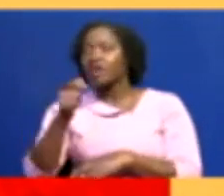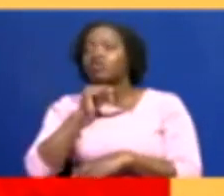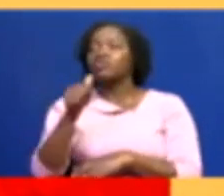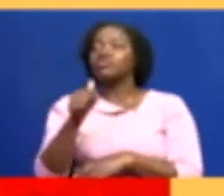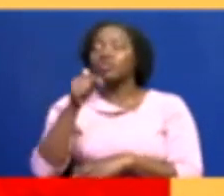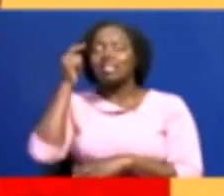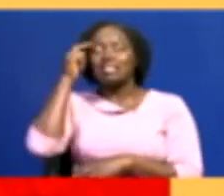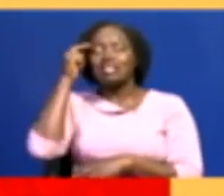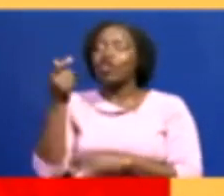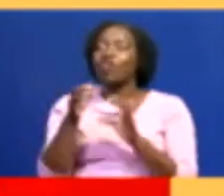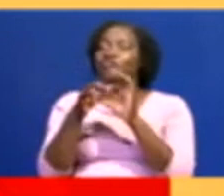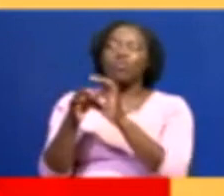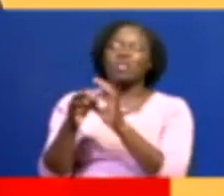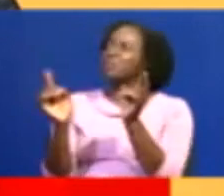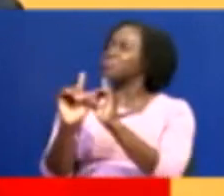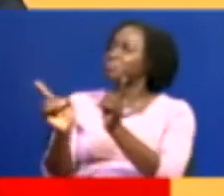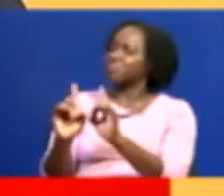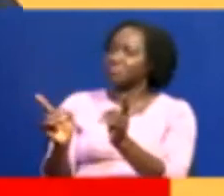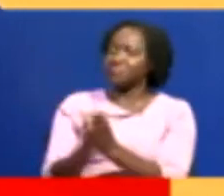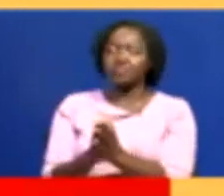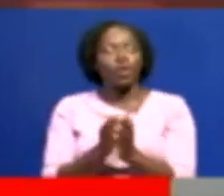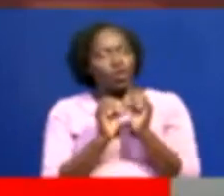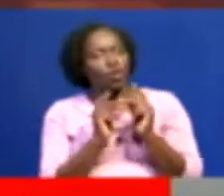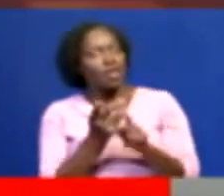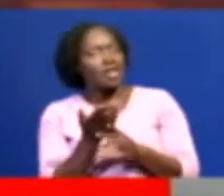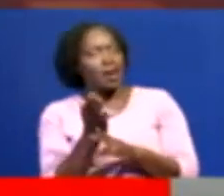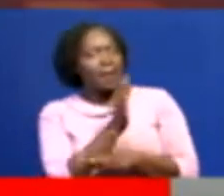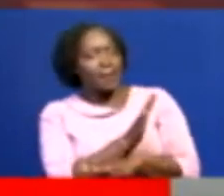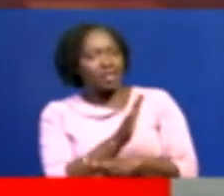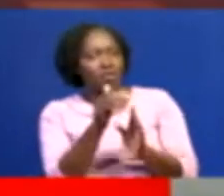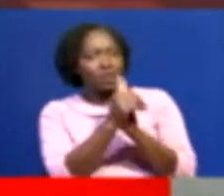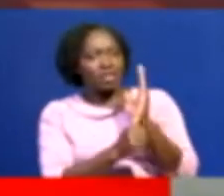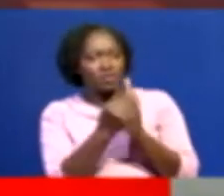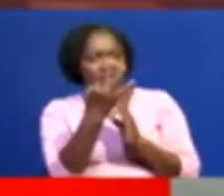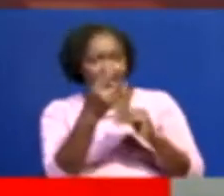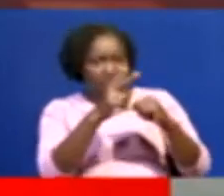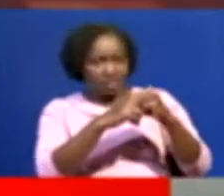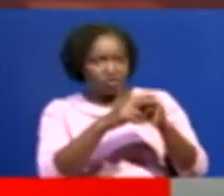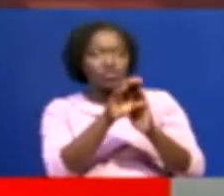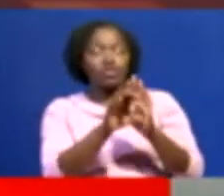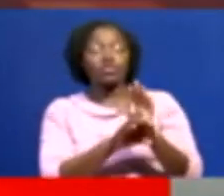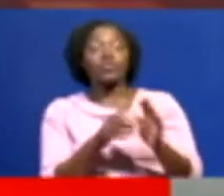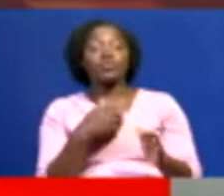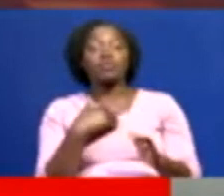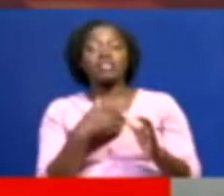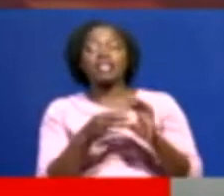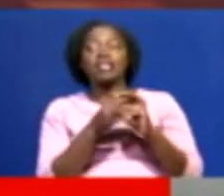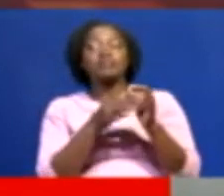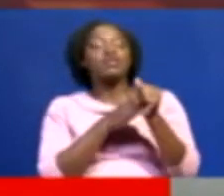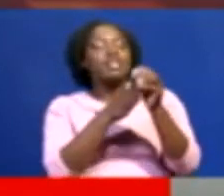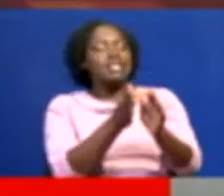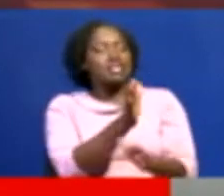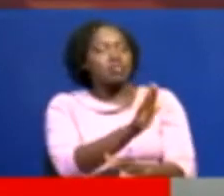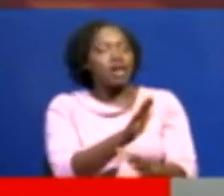who think of coalitions. Okay, Mheshimiwa. Yes. Let me take you back to Article 37 of the Constitution. We have heard the Azimio leaders going